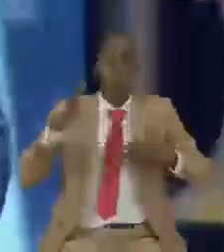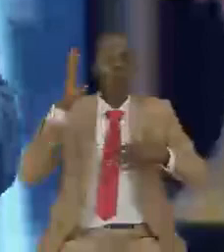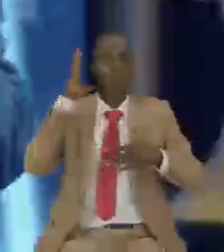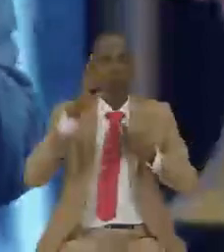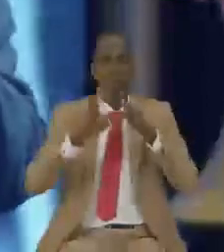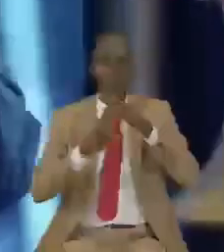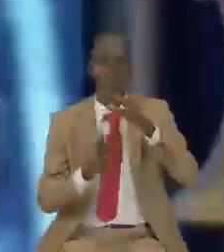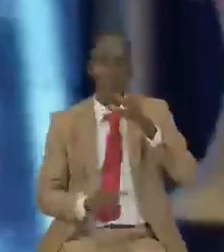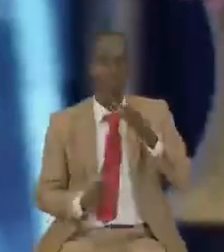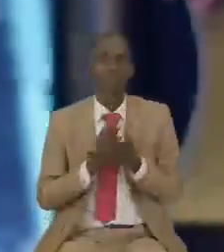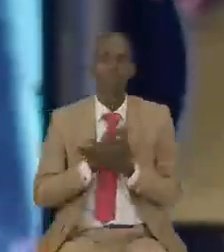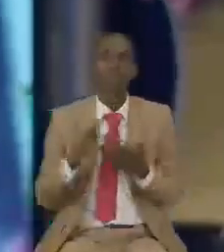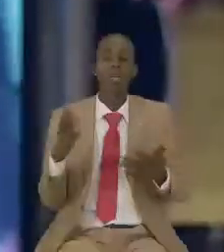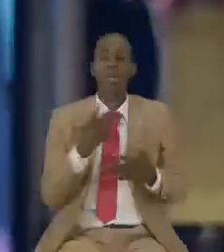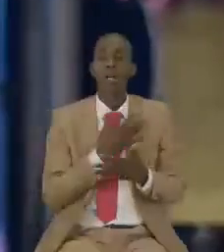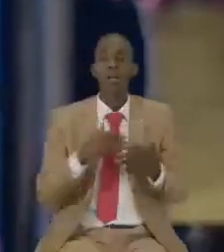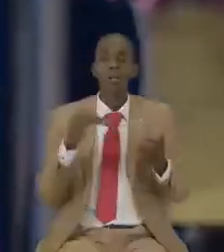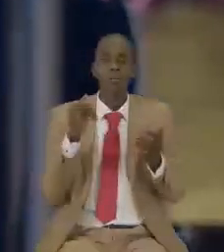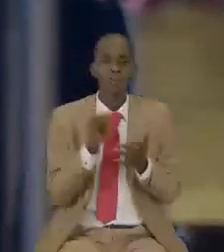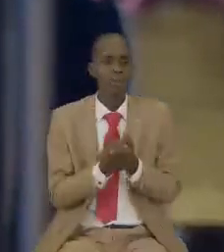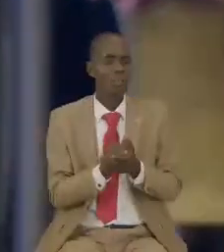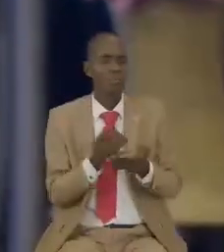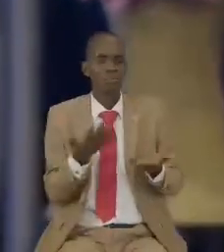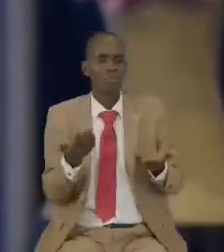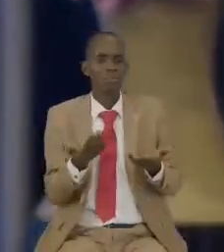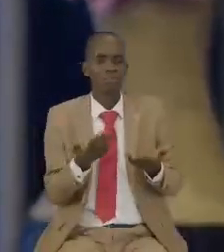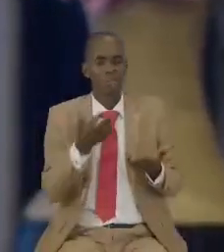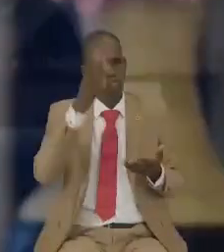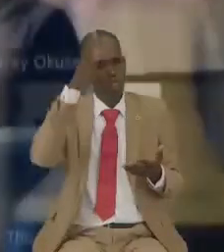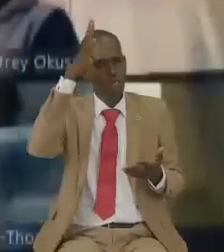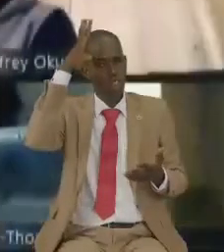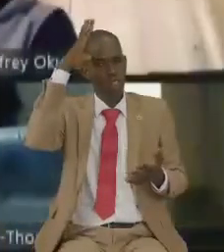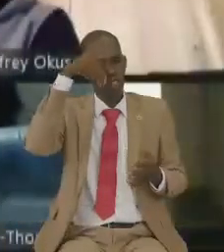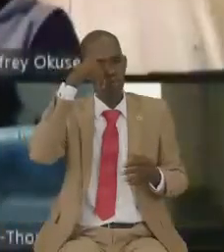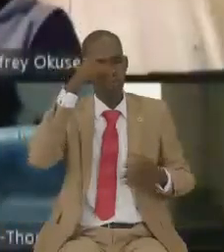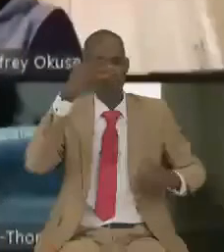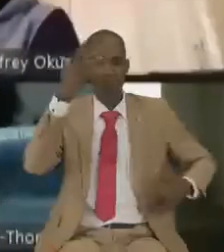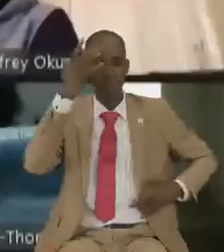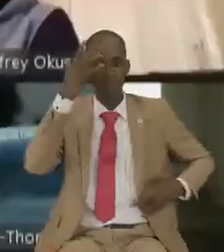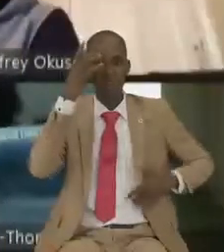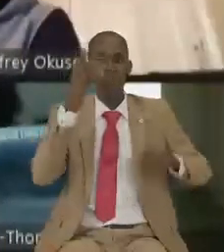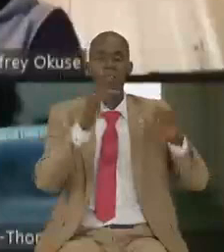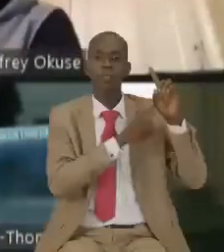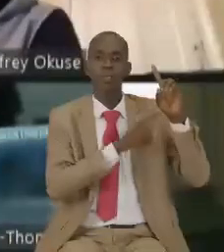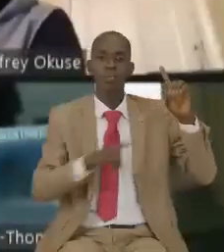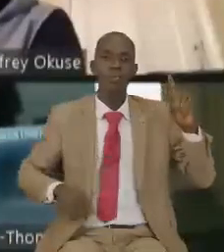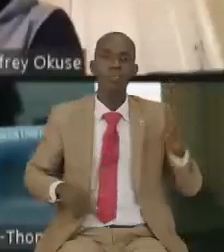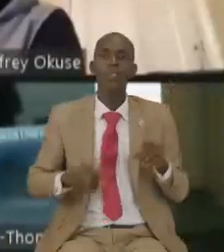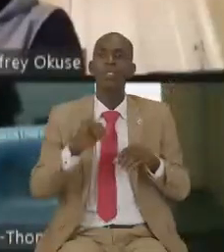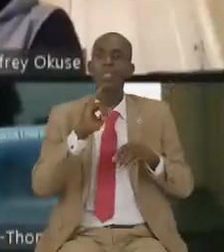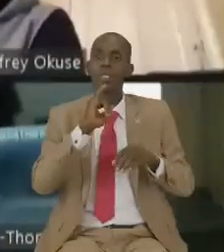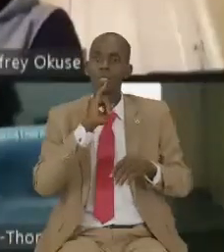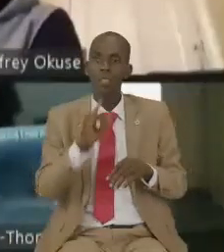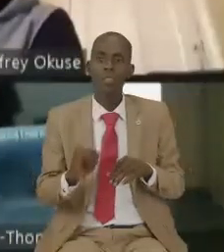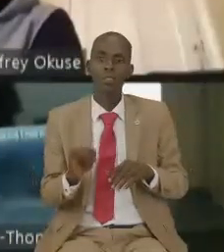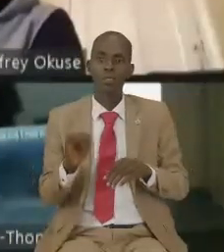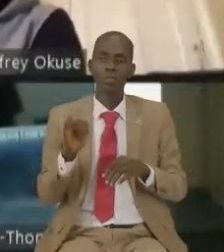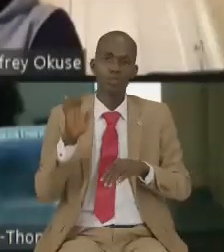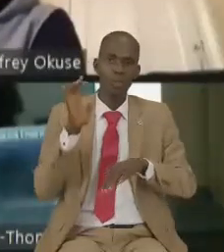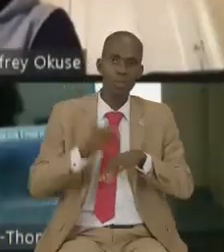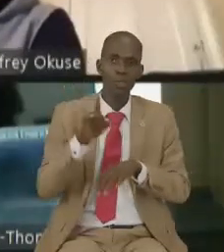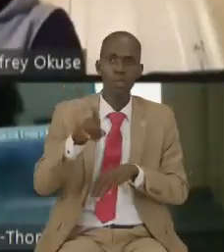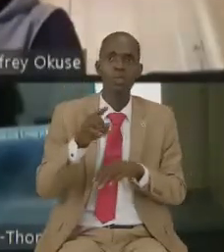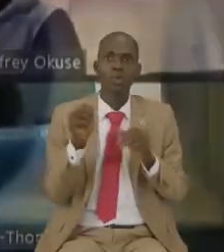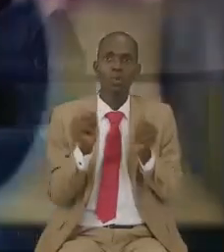away. And that so-called incurable disease, the Lord is touching you now with his